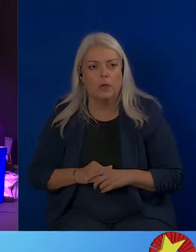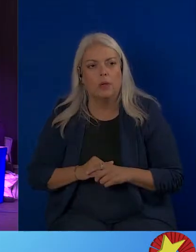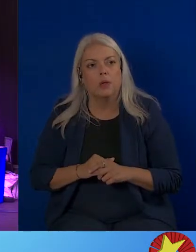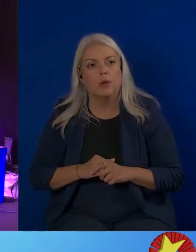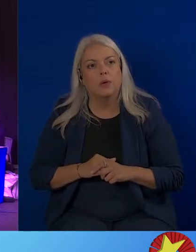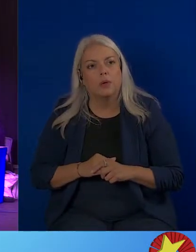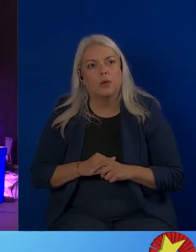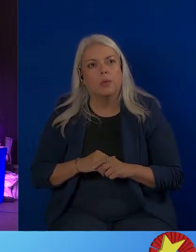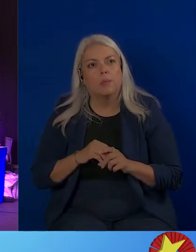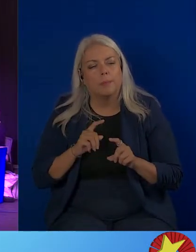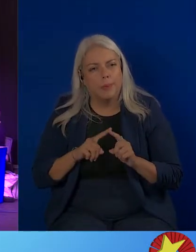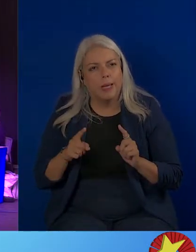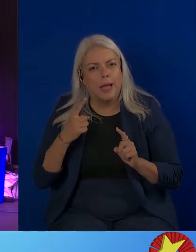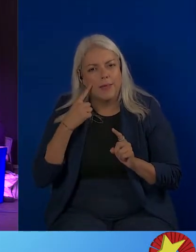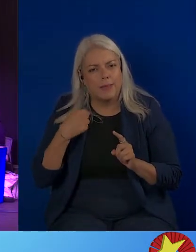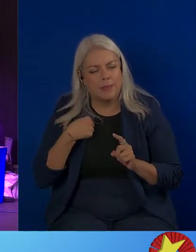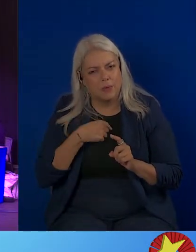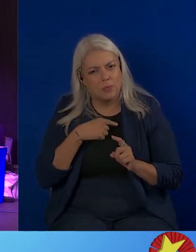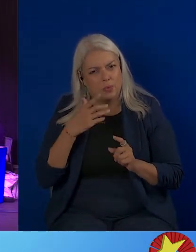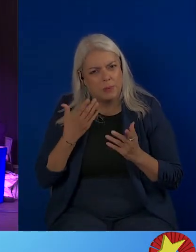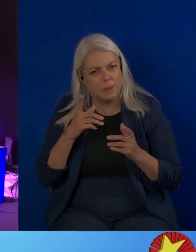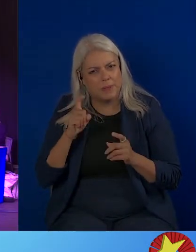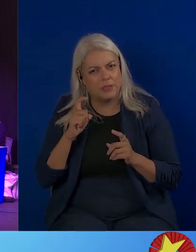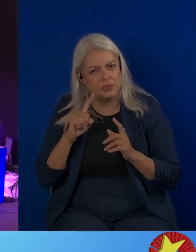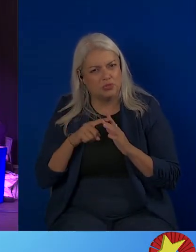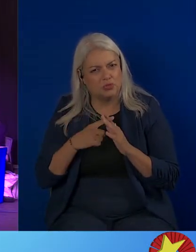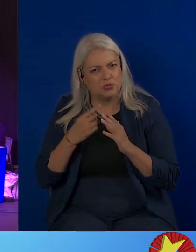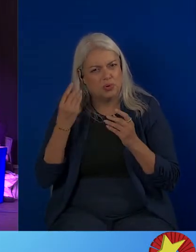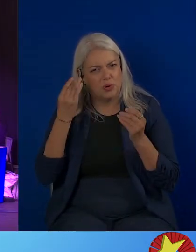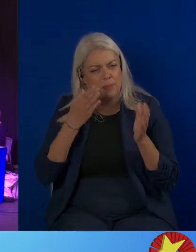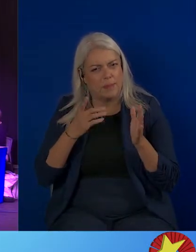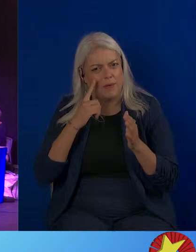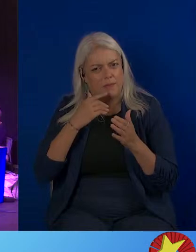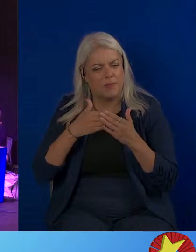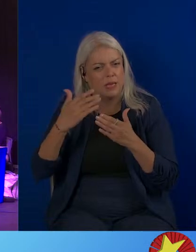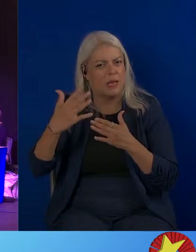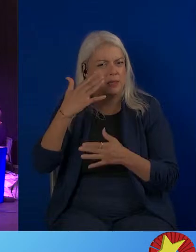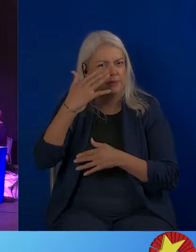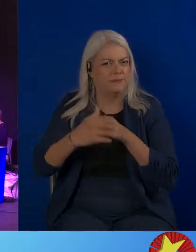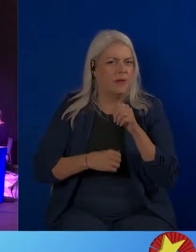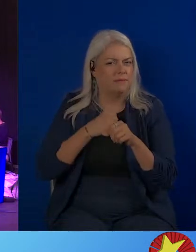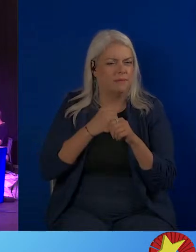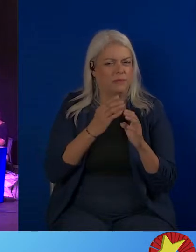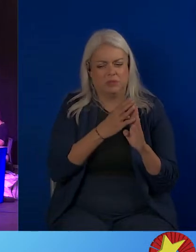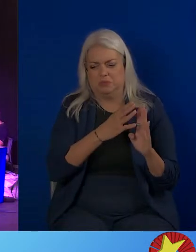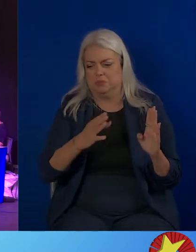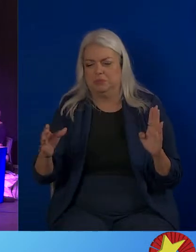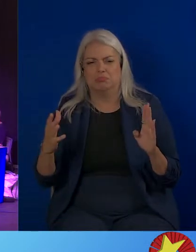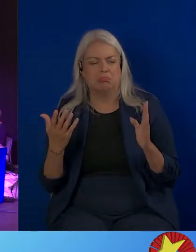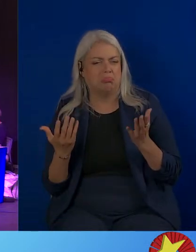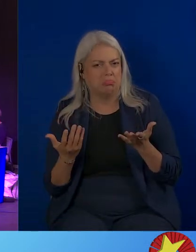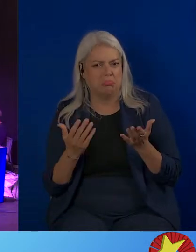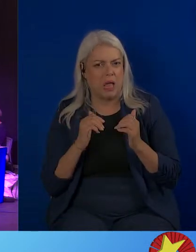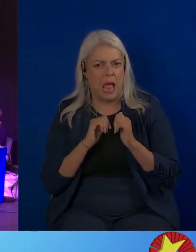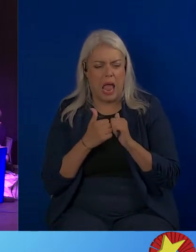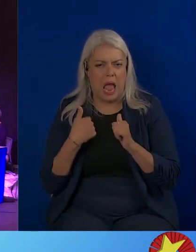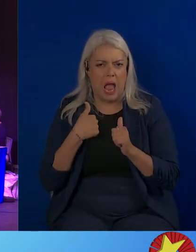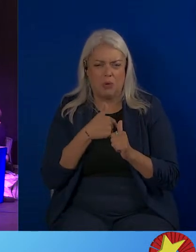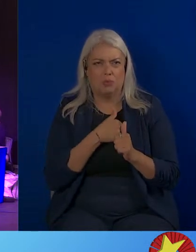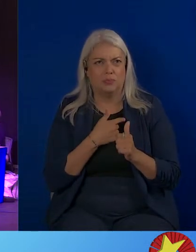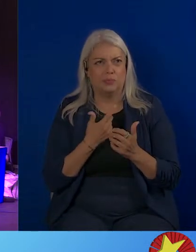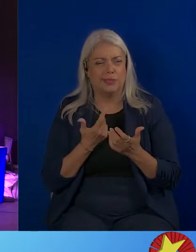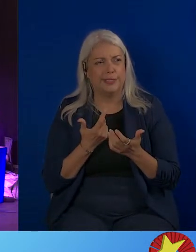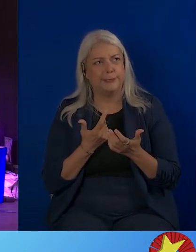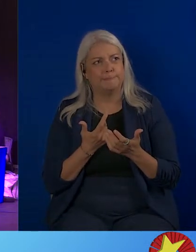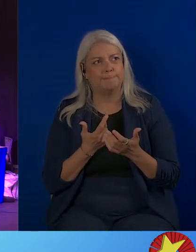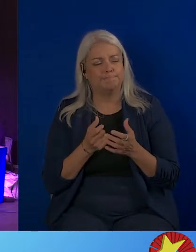But we do need to start thinking about the next 5 years and forward. How do we expand